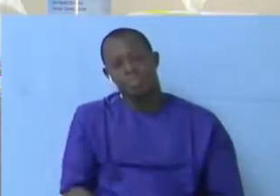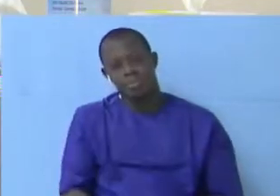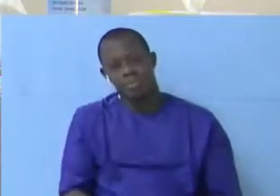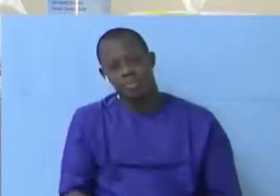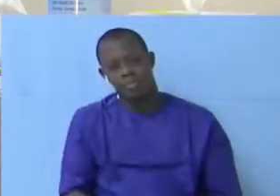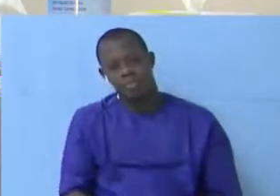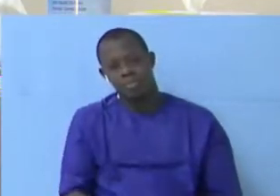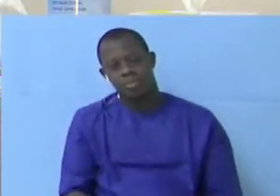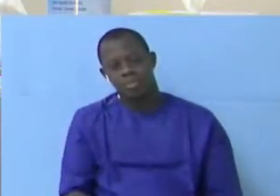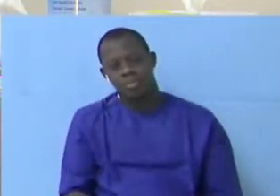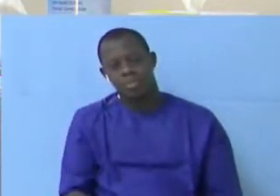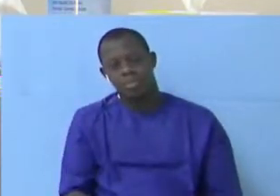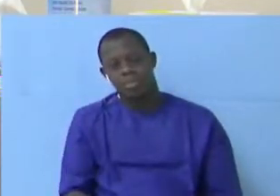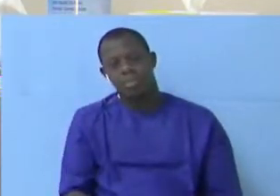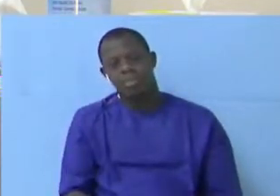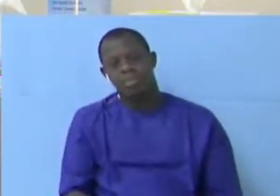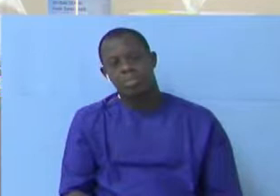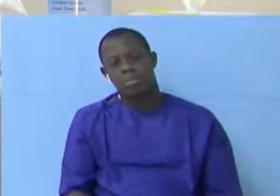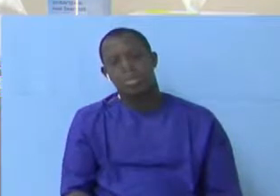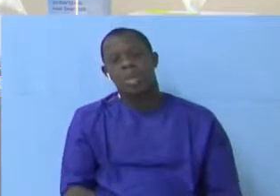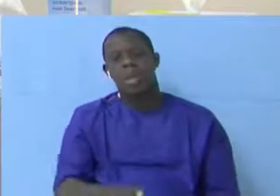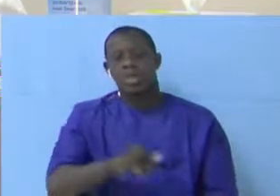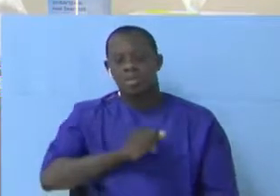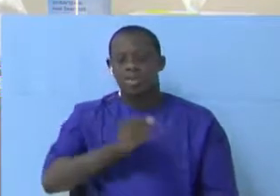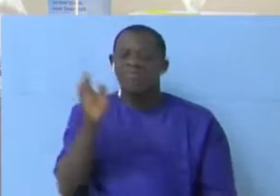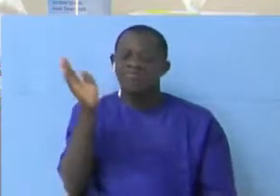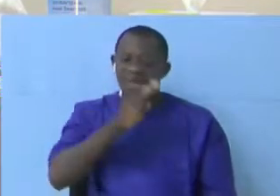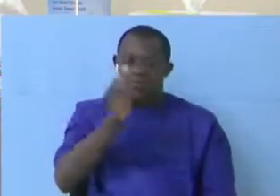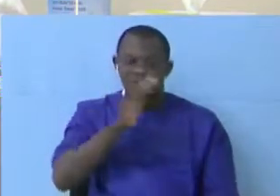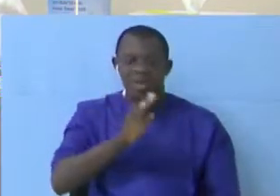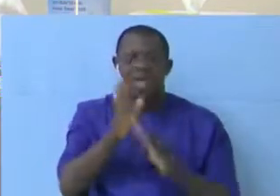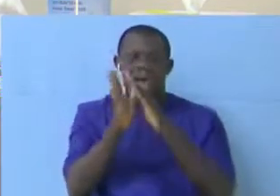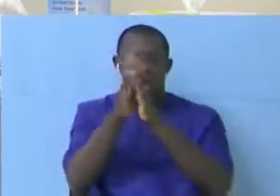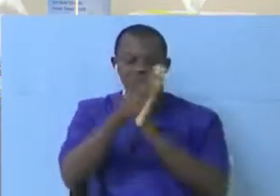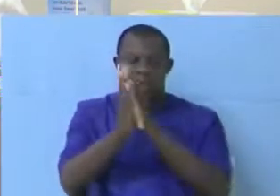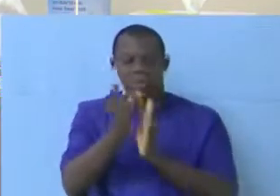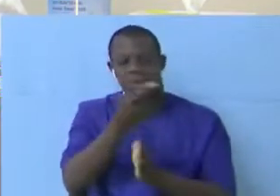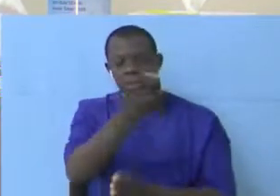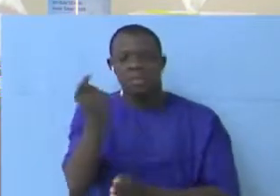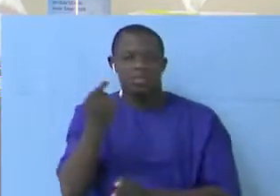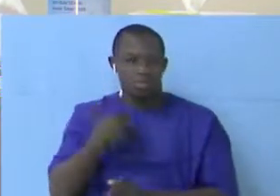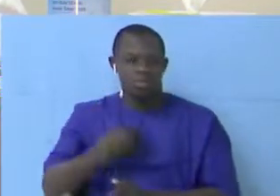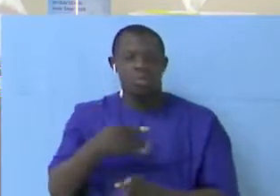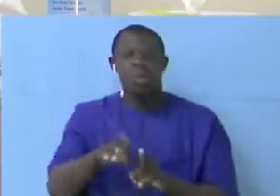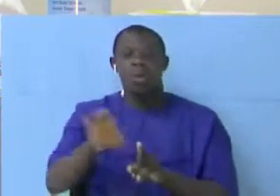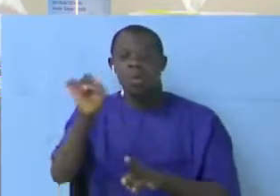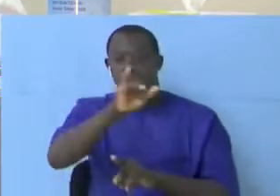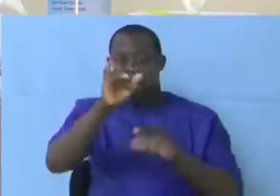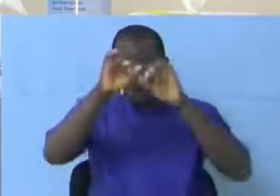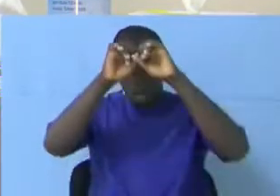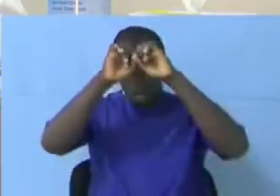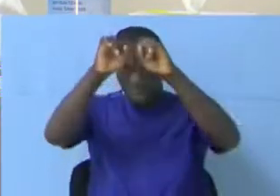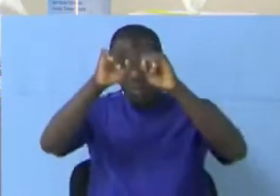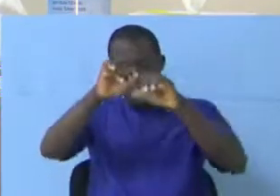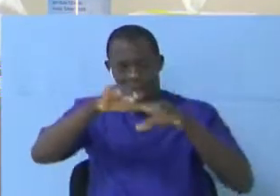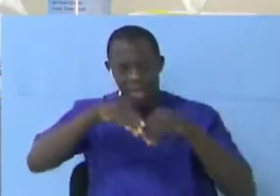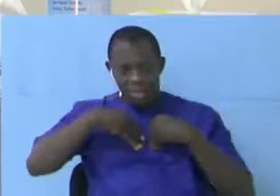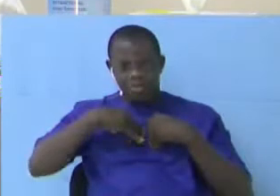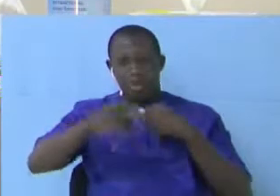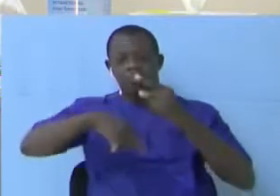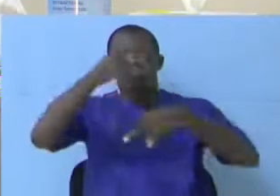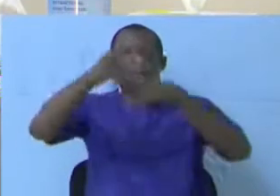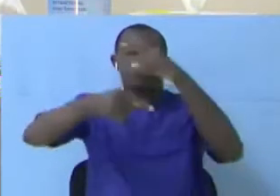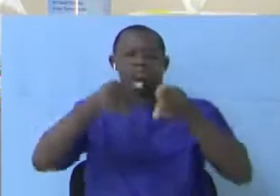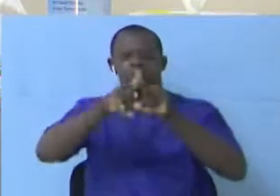He lied about these people and fabricated a case which the government accepted and went along with.